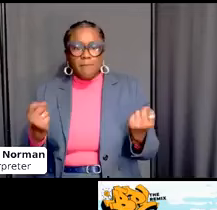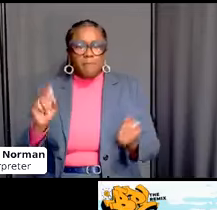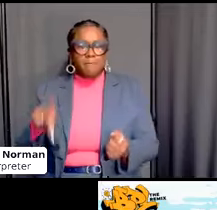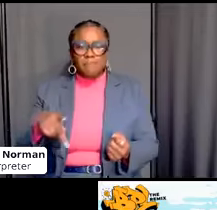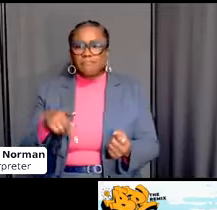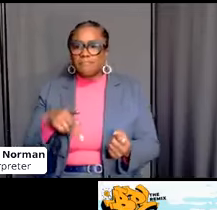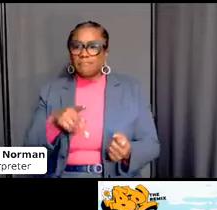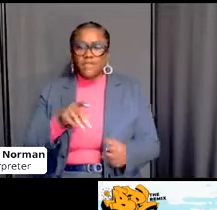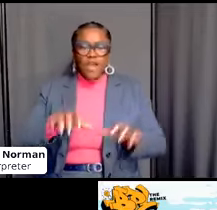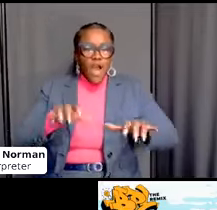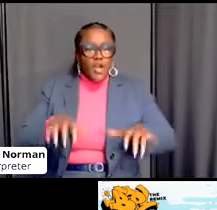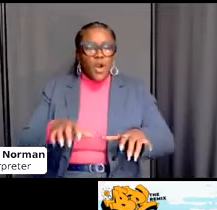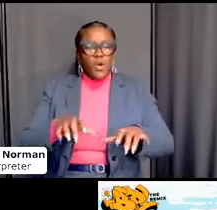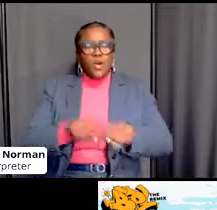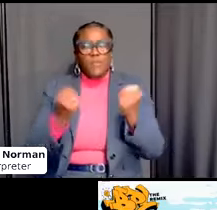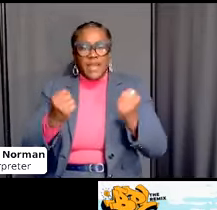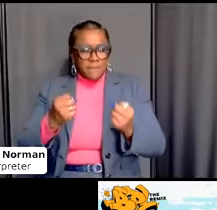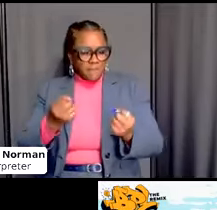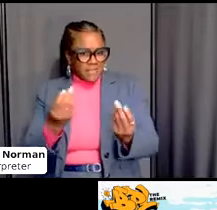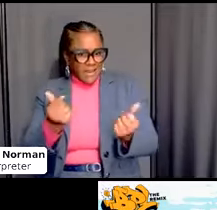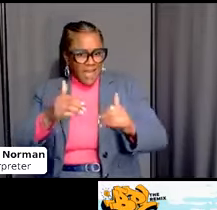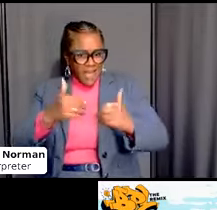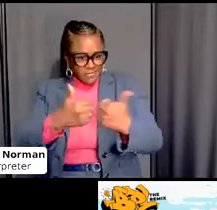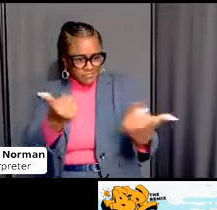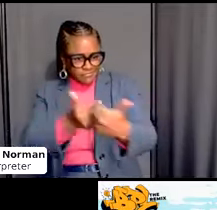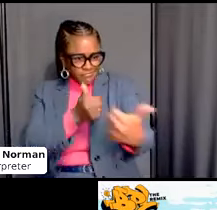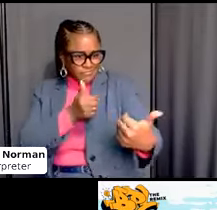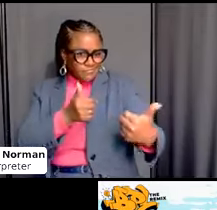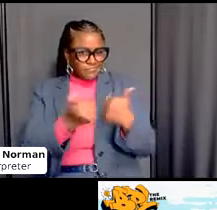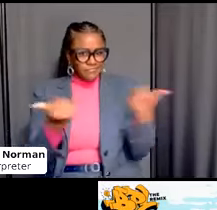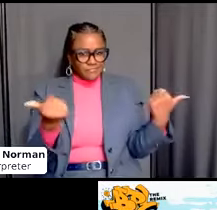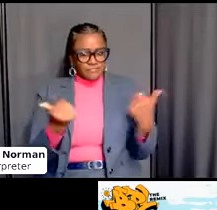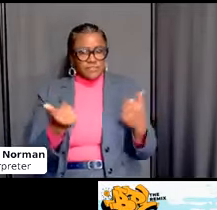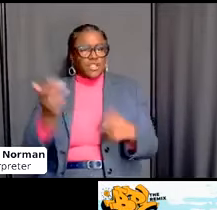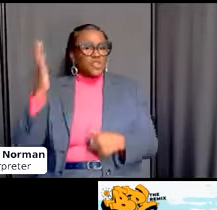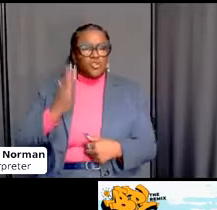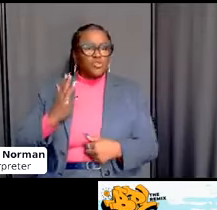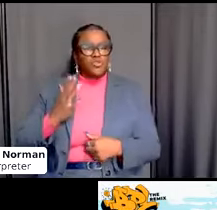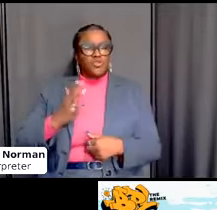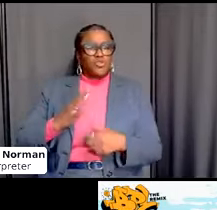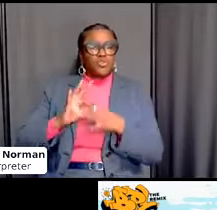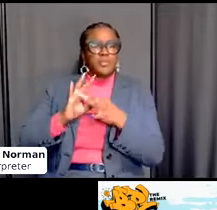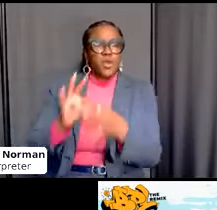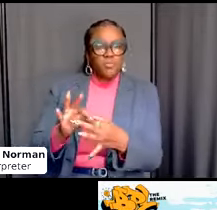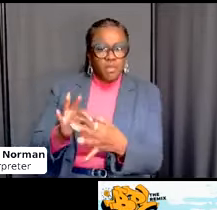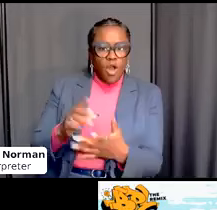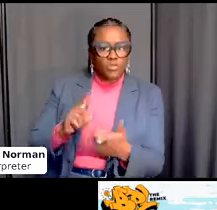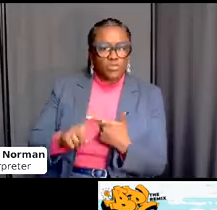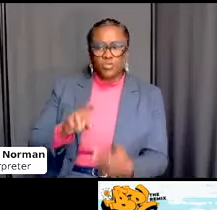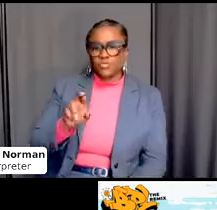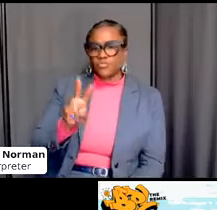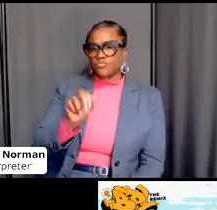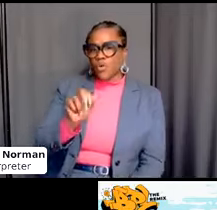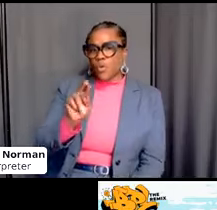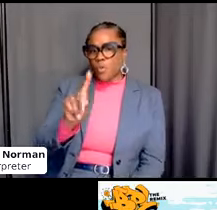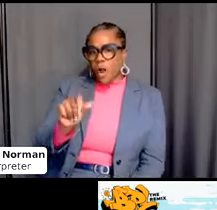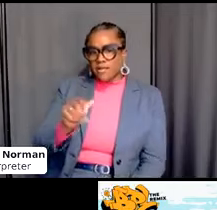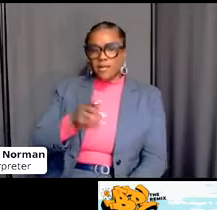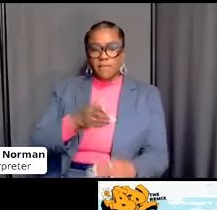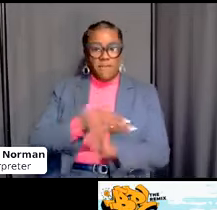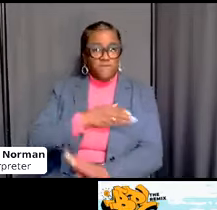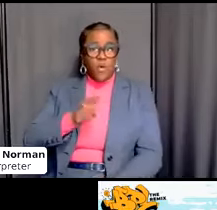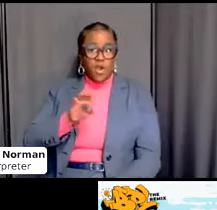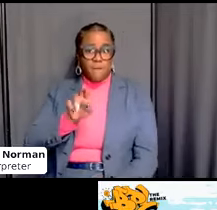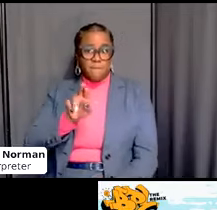that territory. They're claiming this territory used to belong to Rwanda before the Berlin Conference, and that may be true, but that's not